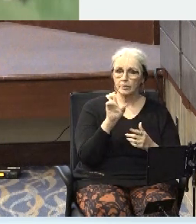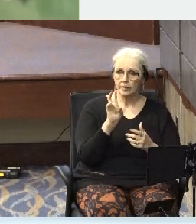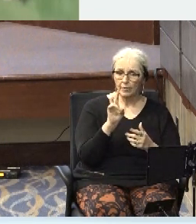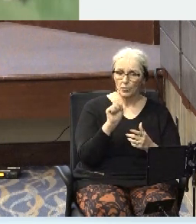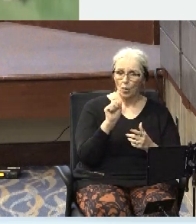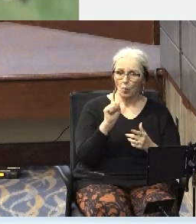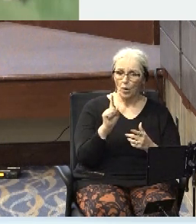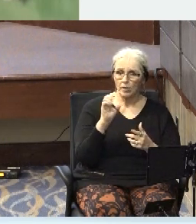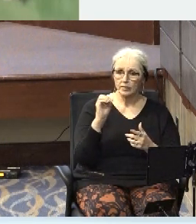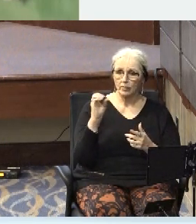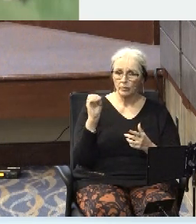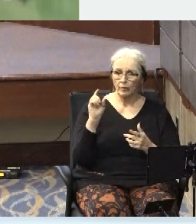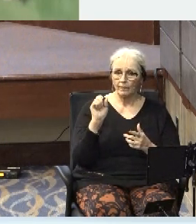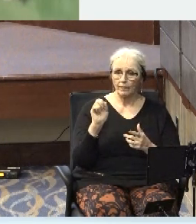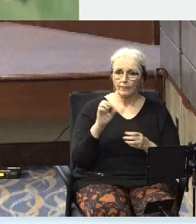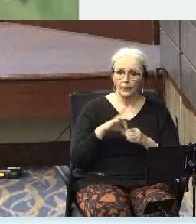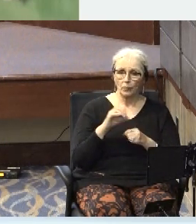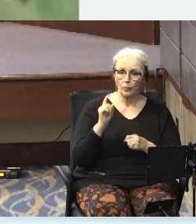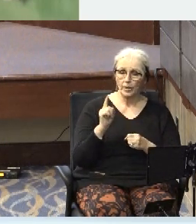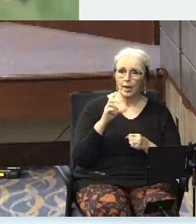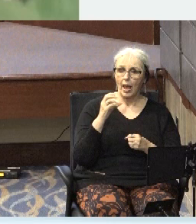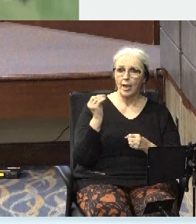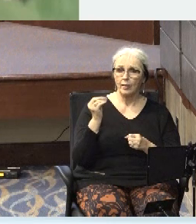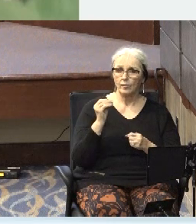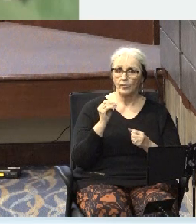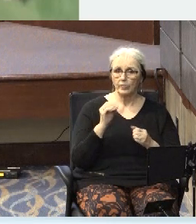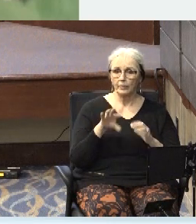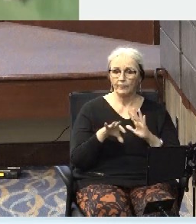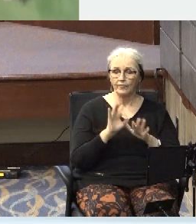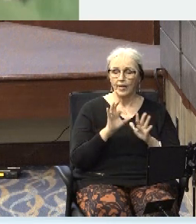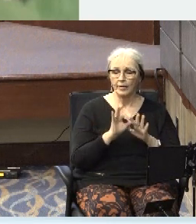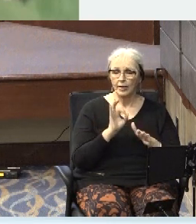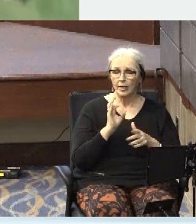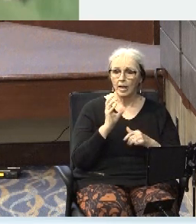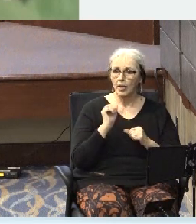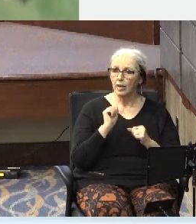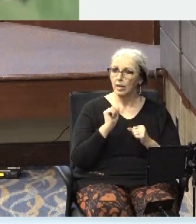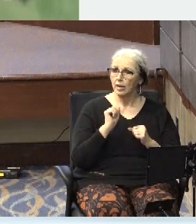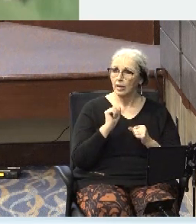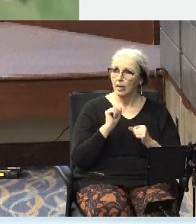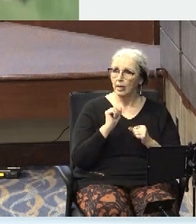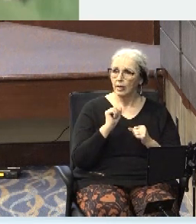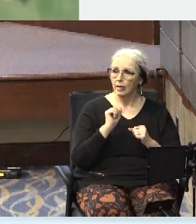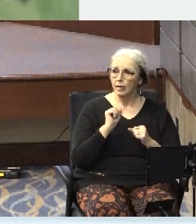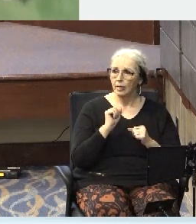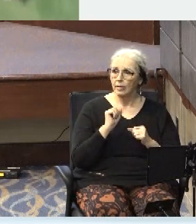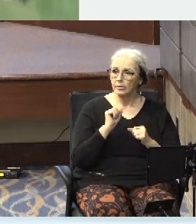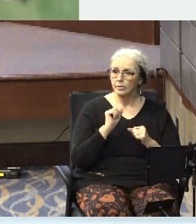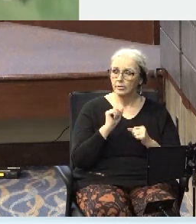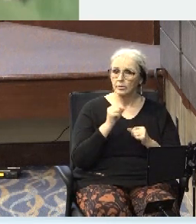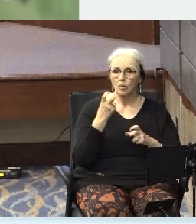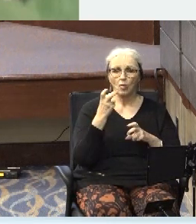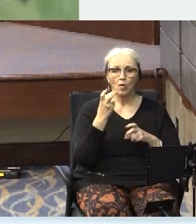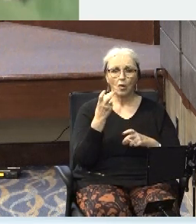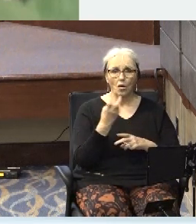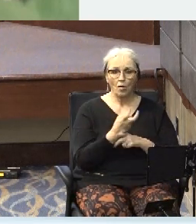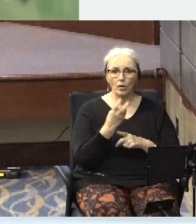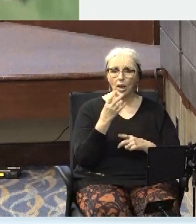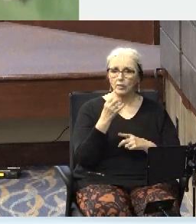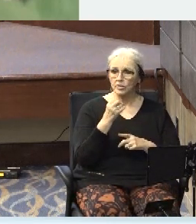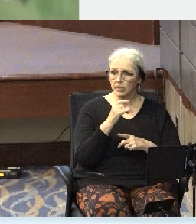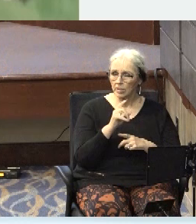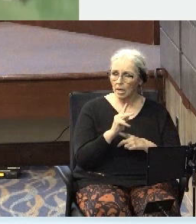7.1001 of the subdivision ordinance based on the following findings and condition. The finding is that extraordinary hardships or significant